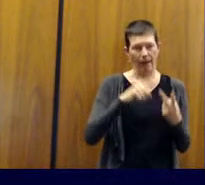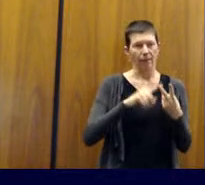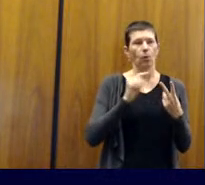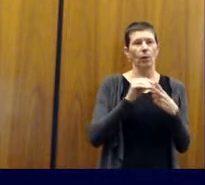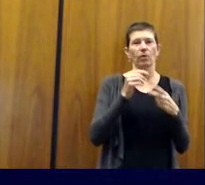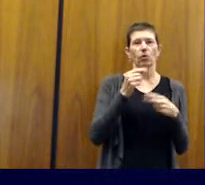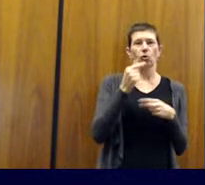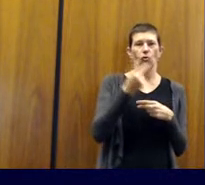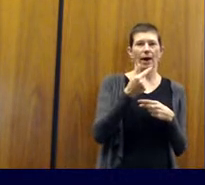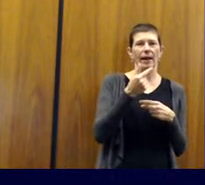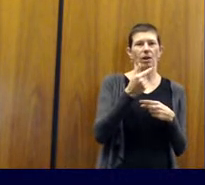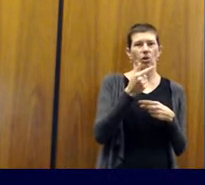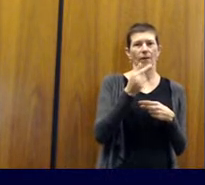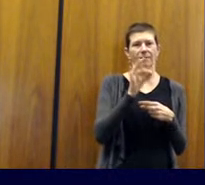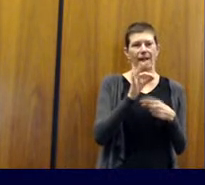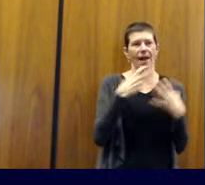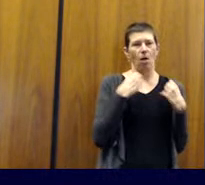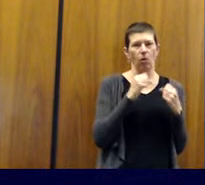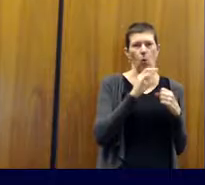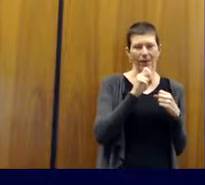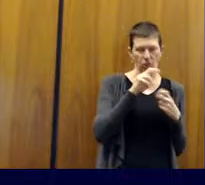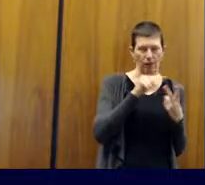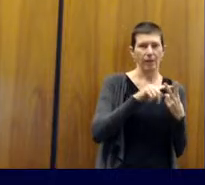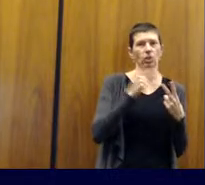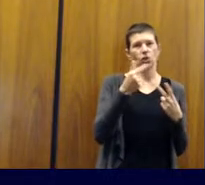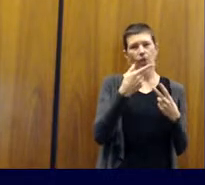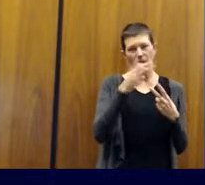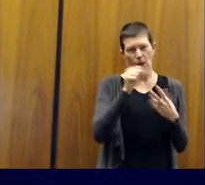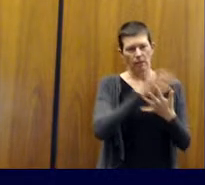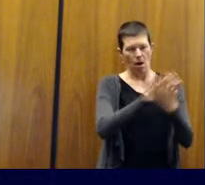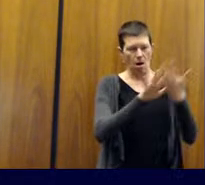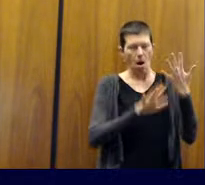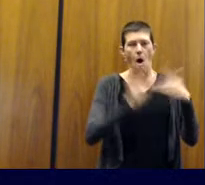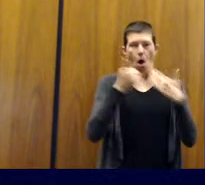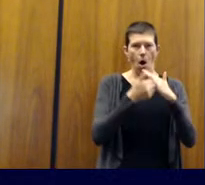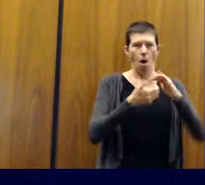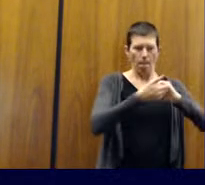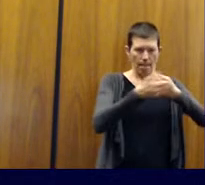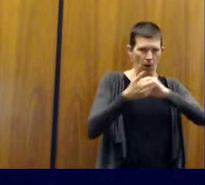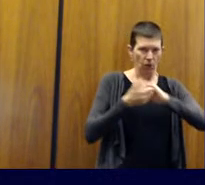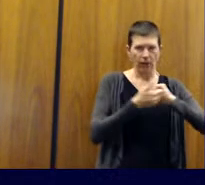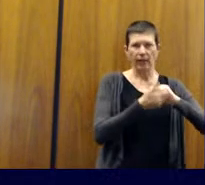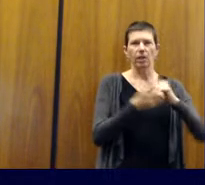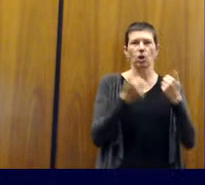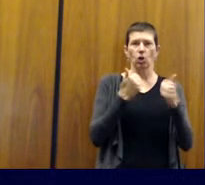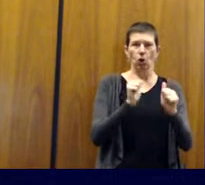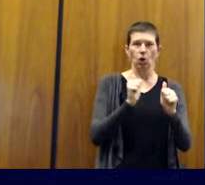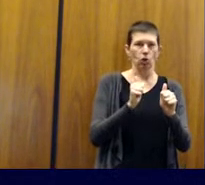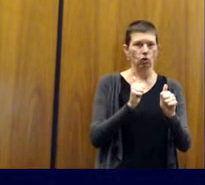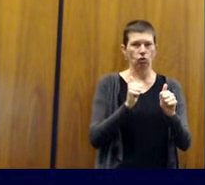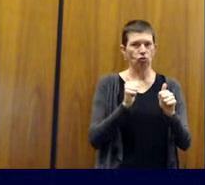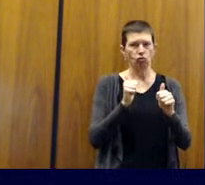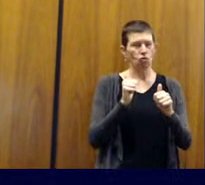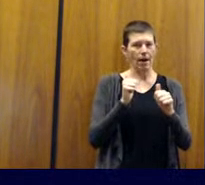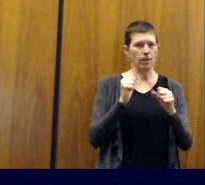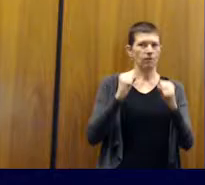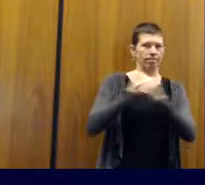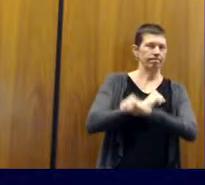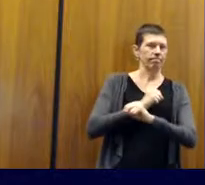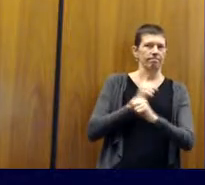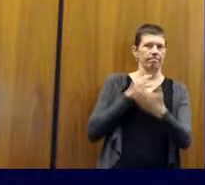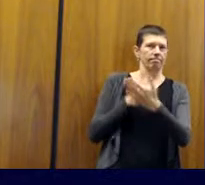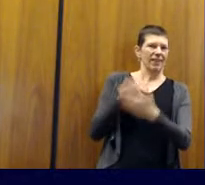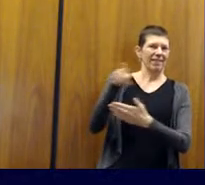Health Coalition, with GHS. They're all partnering and trying to combat this